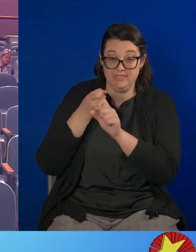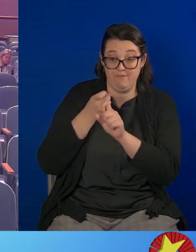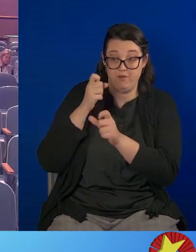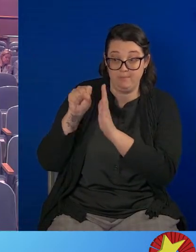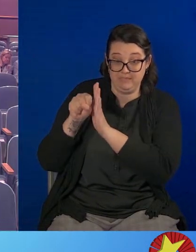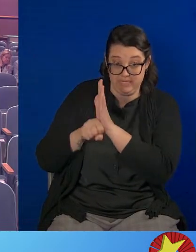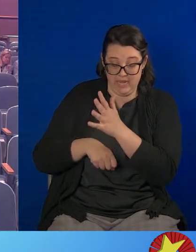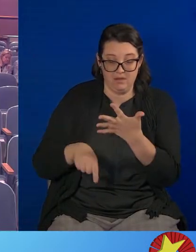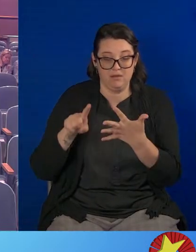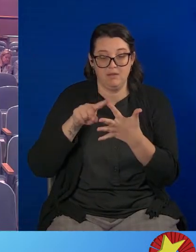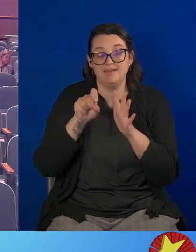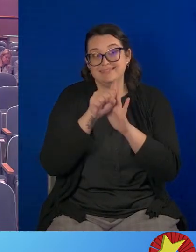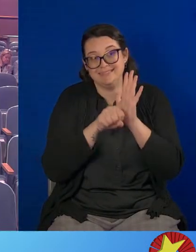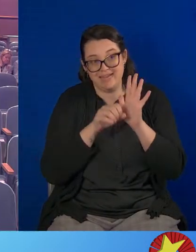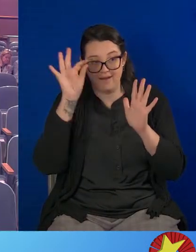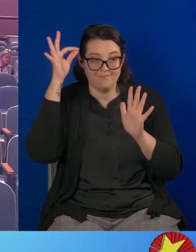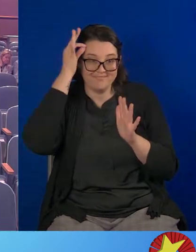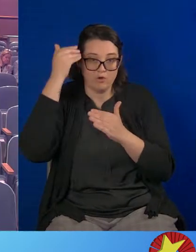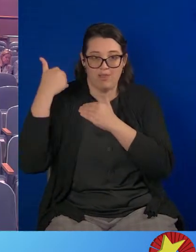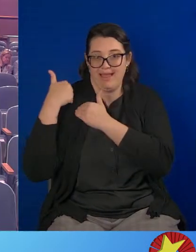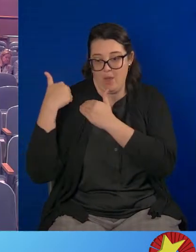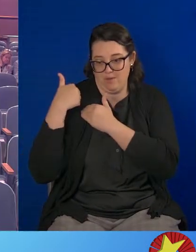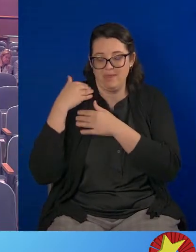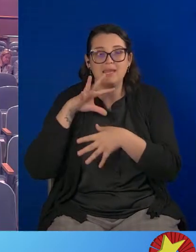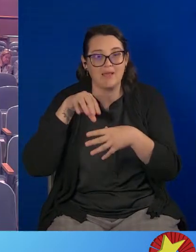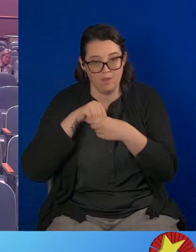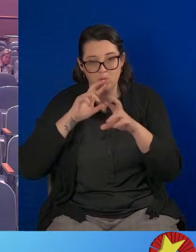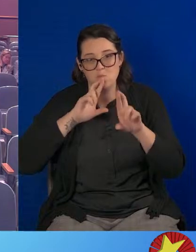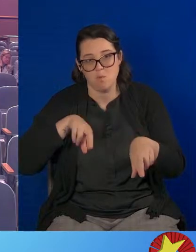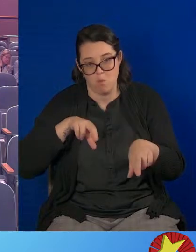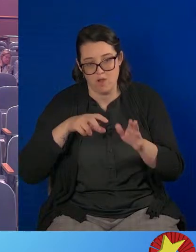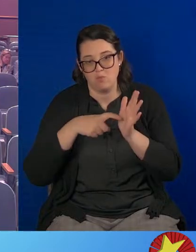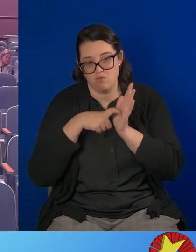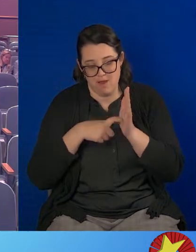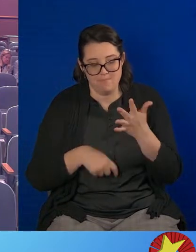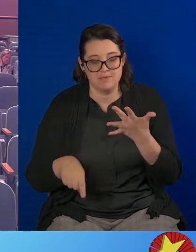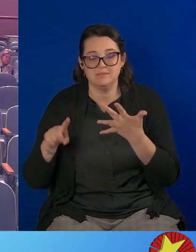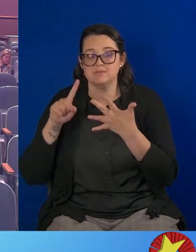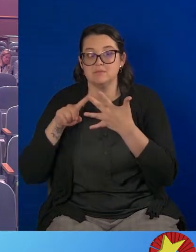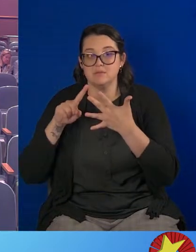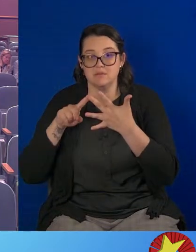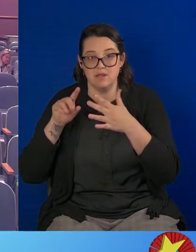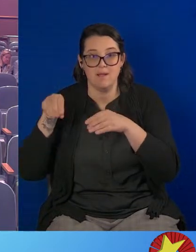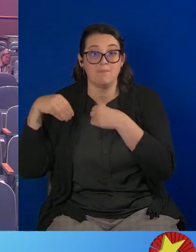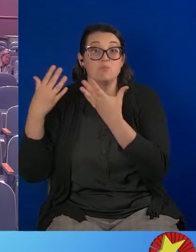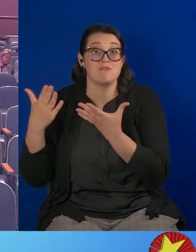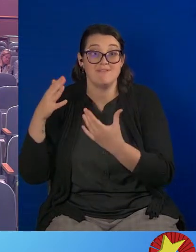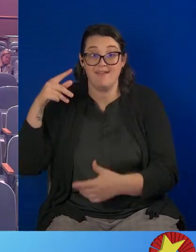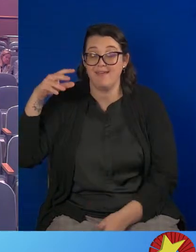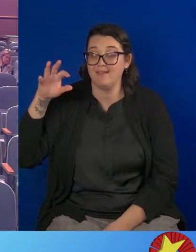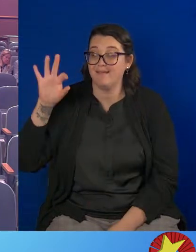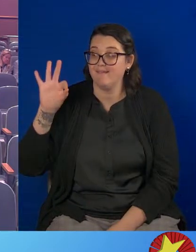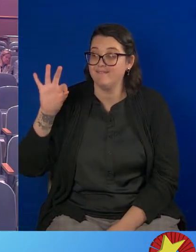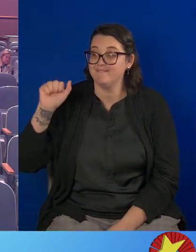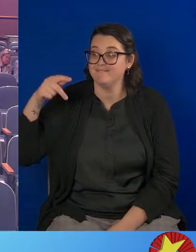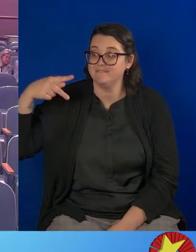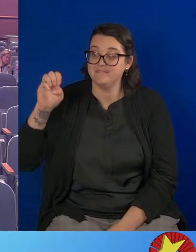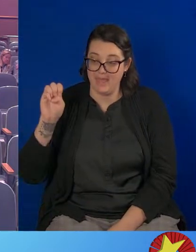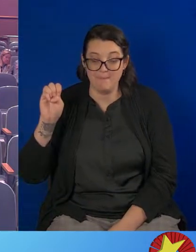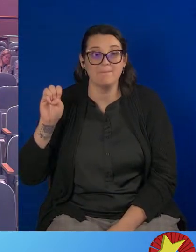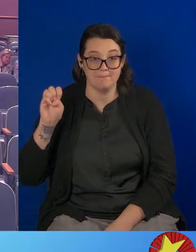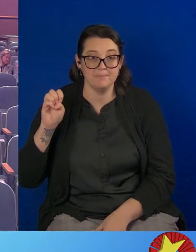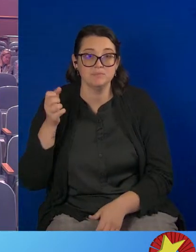federal accountability, including reporting requirements. The third is providing FAPE to pupils enrolled in a